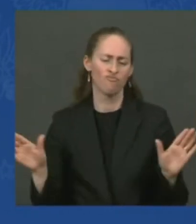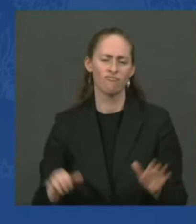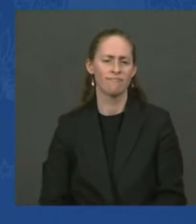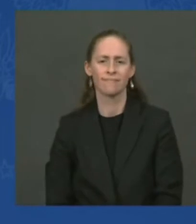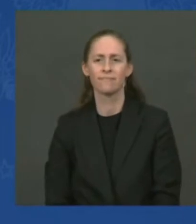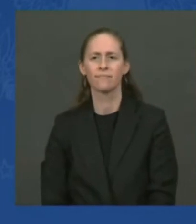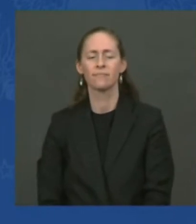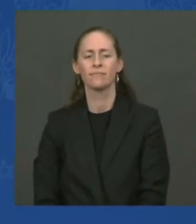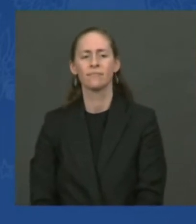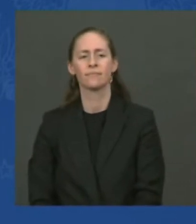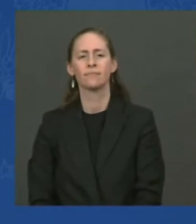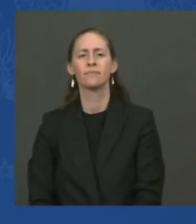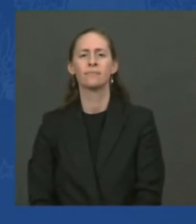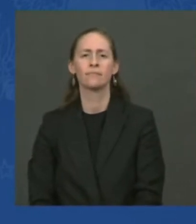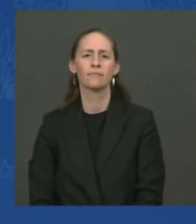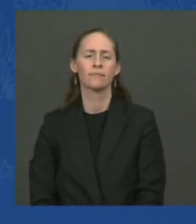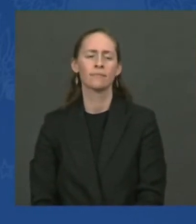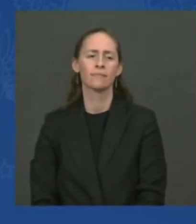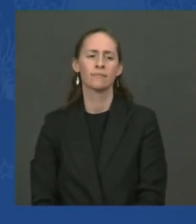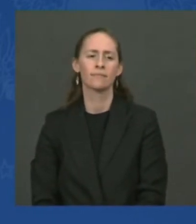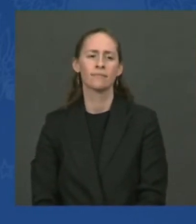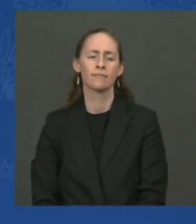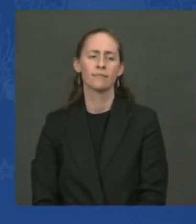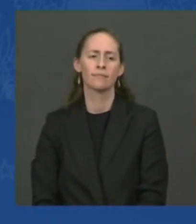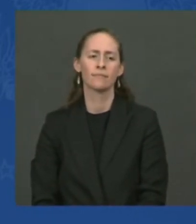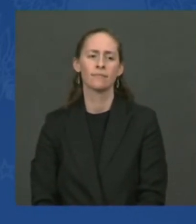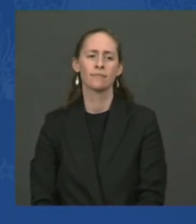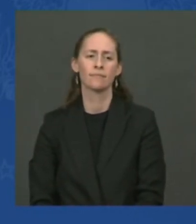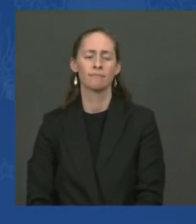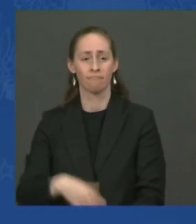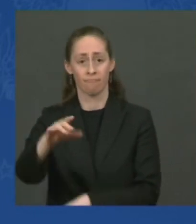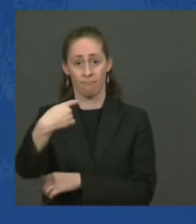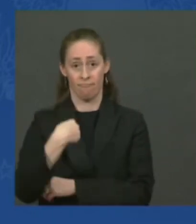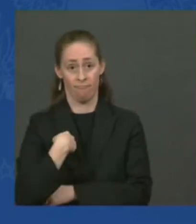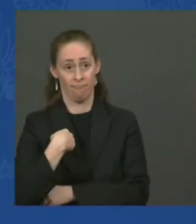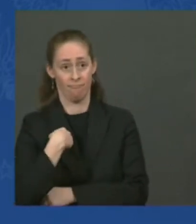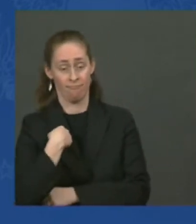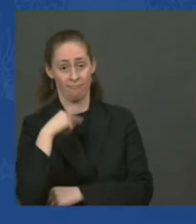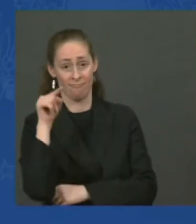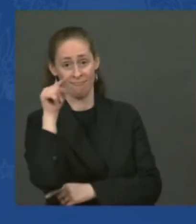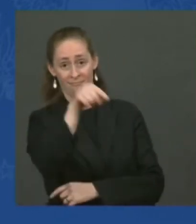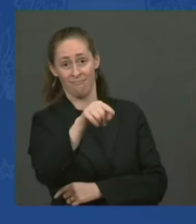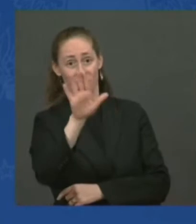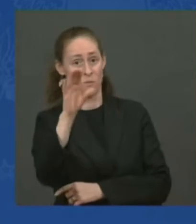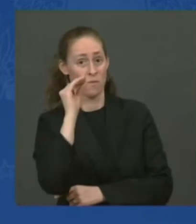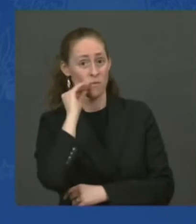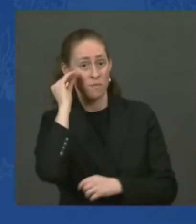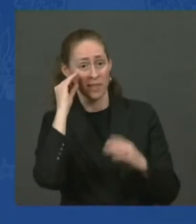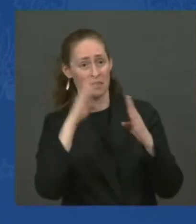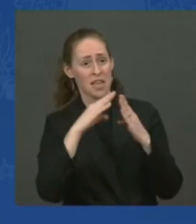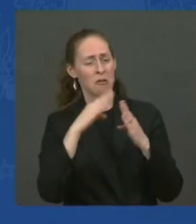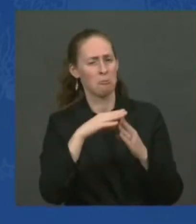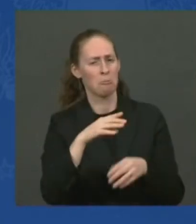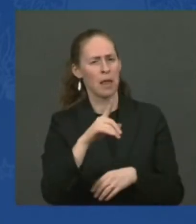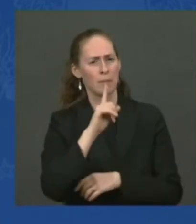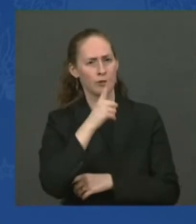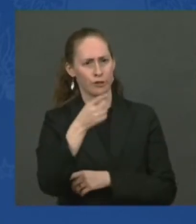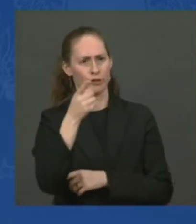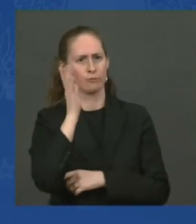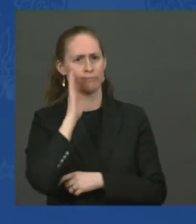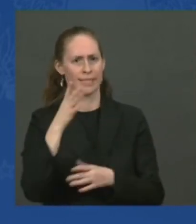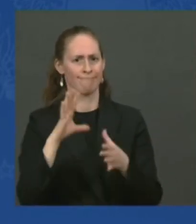if I visited your town, I'm sure you'd be able to tell me and where you hold your breath as you cross